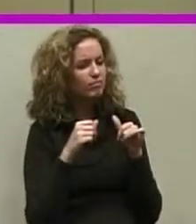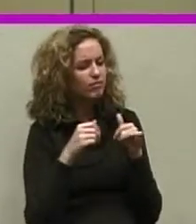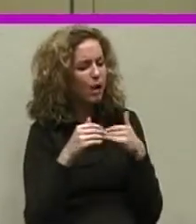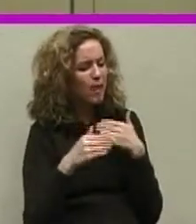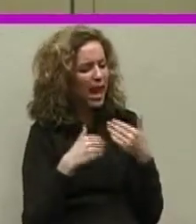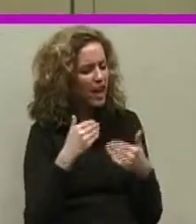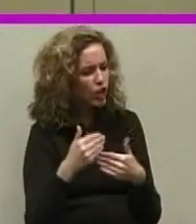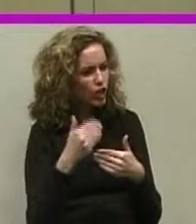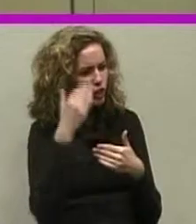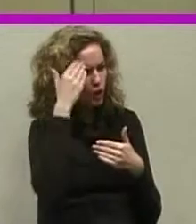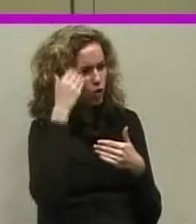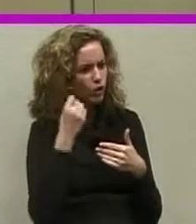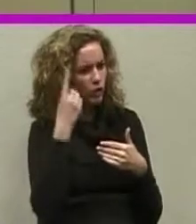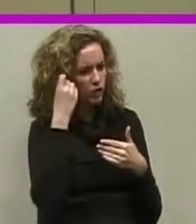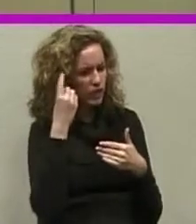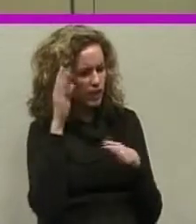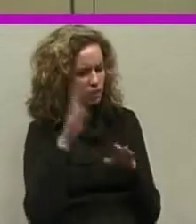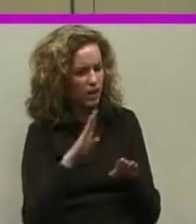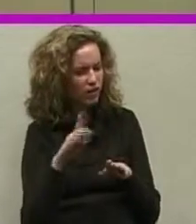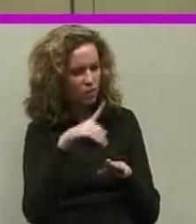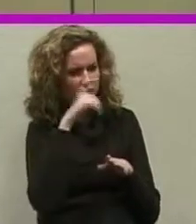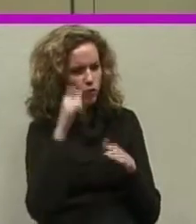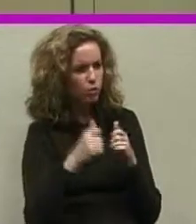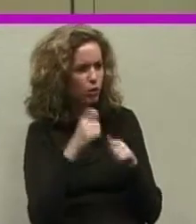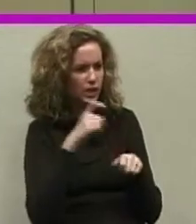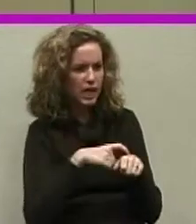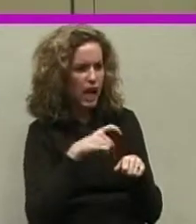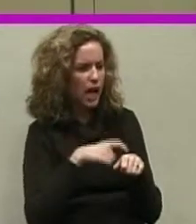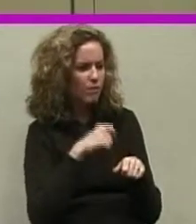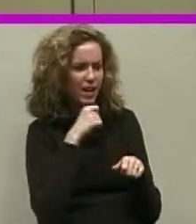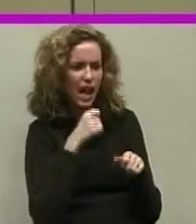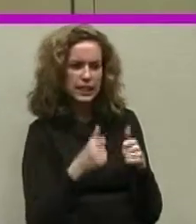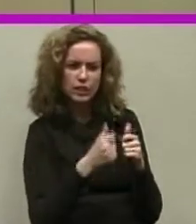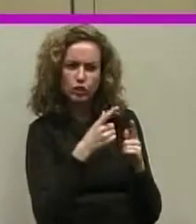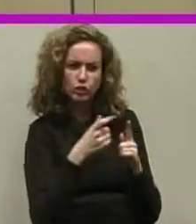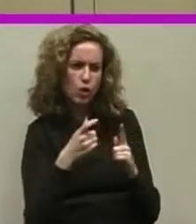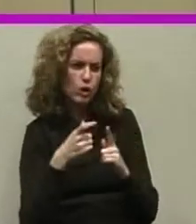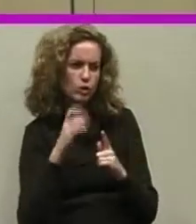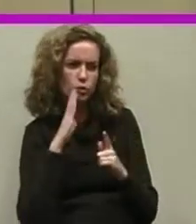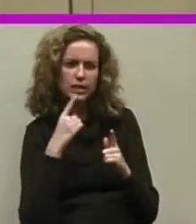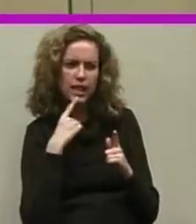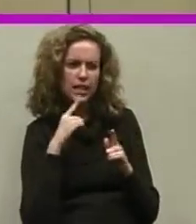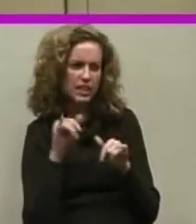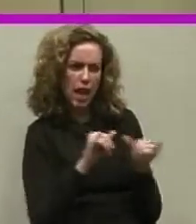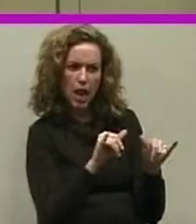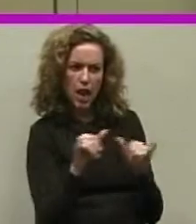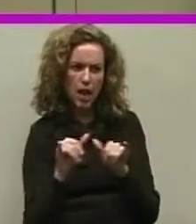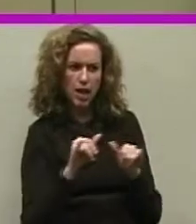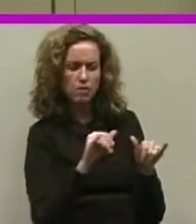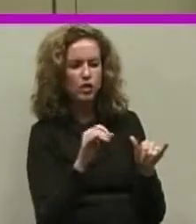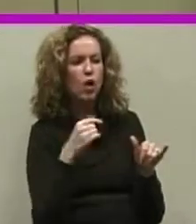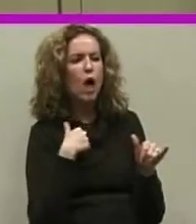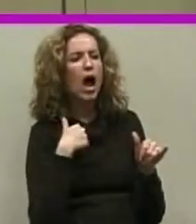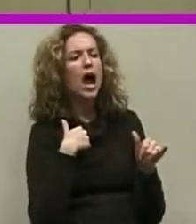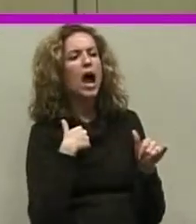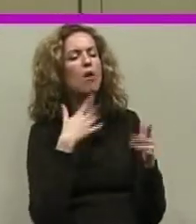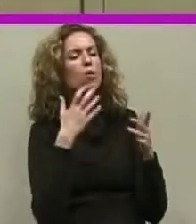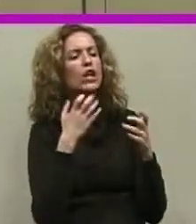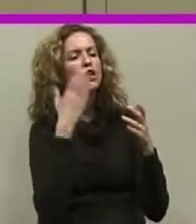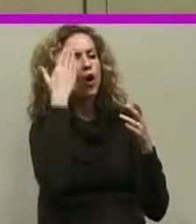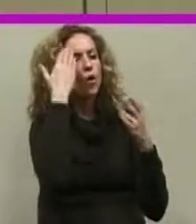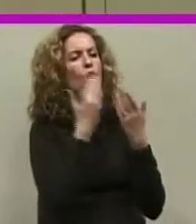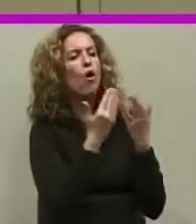of the time, not every source is going to tell you the same thing. So what I'm looking for is some sort of overall pattern that helps me